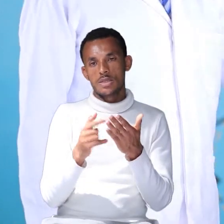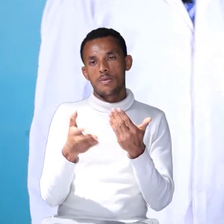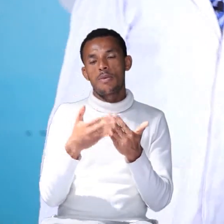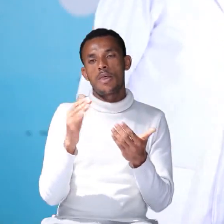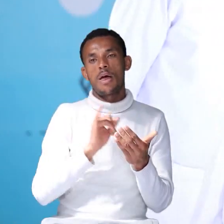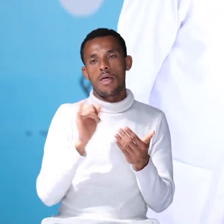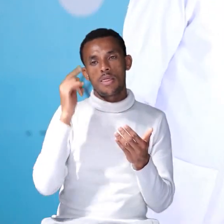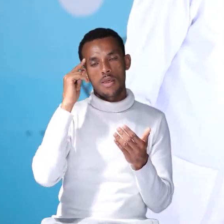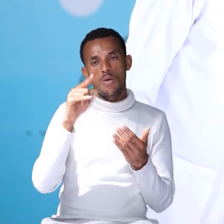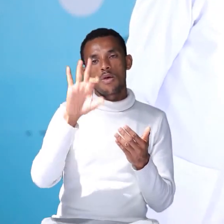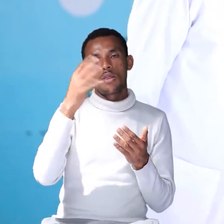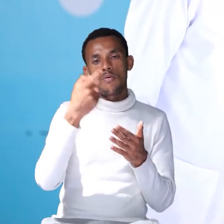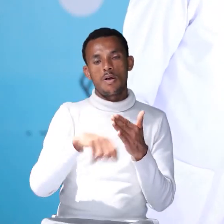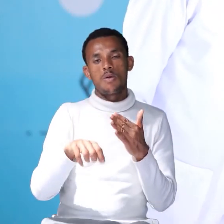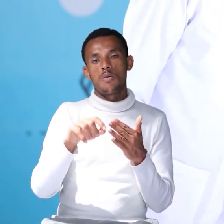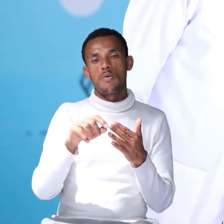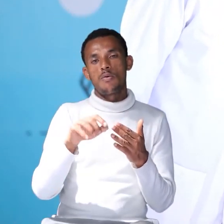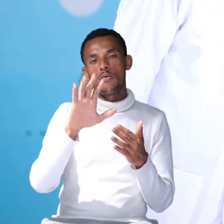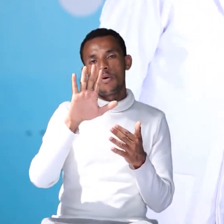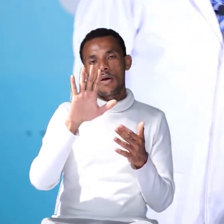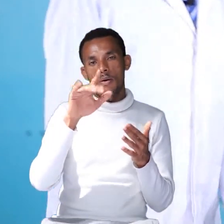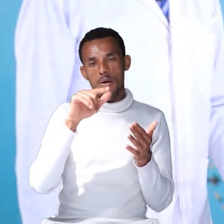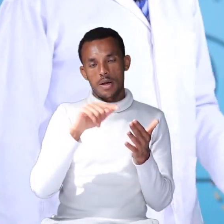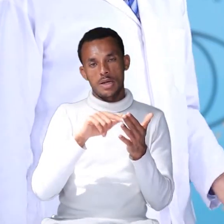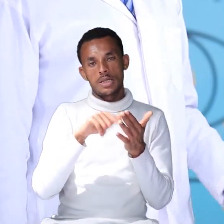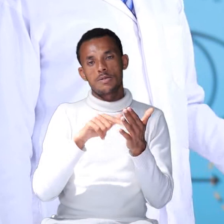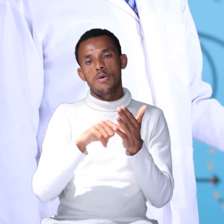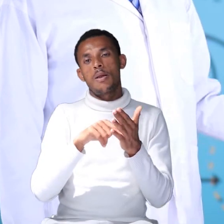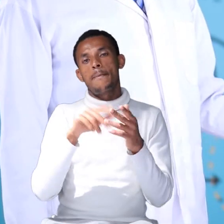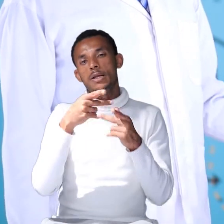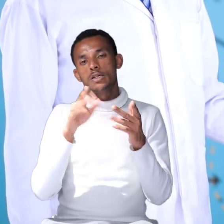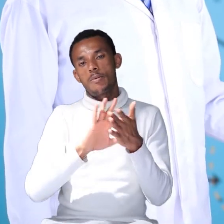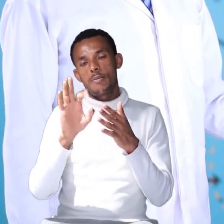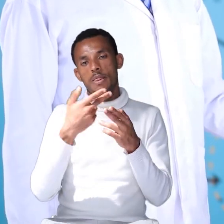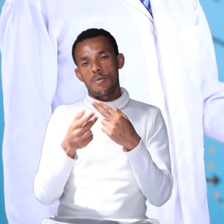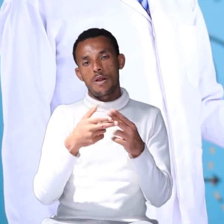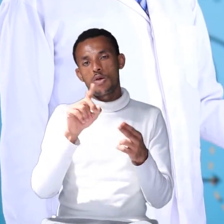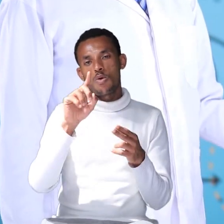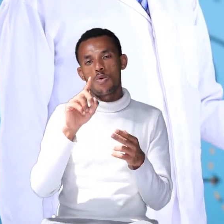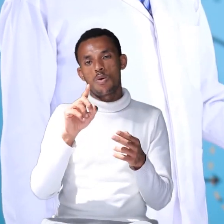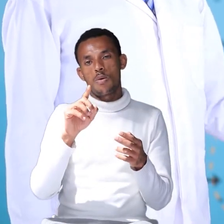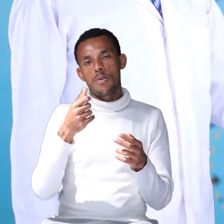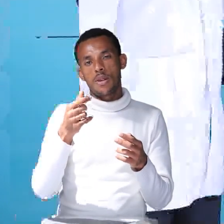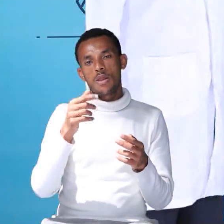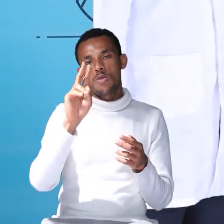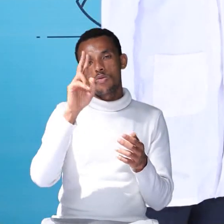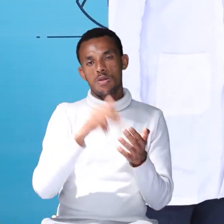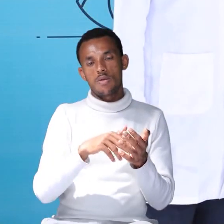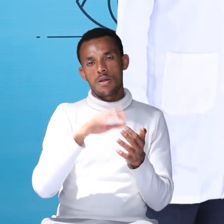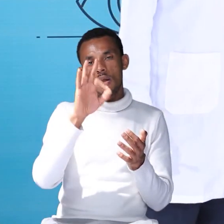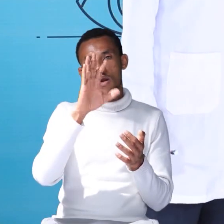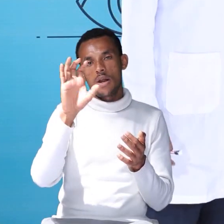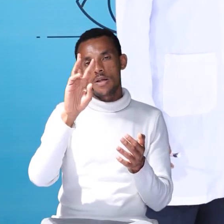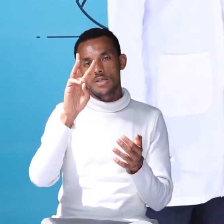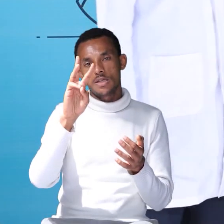And when this one is simplified, I think you will get a value 5 decimal place number, and multiply it, you will get a value to be